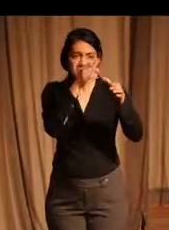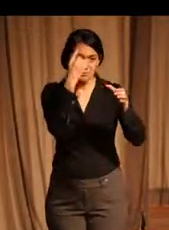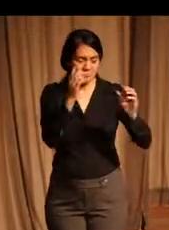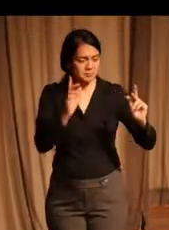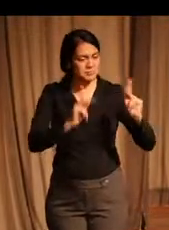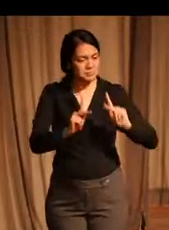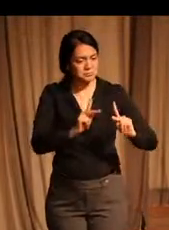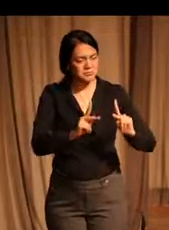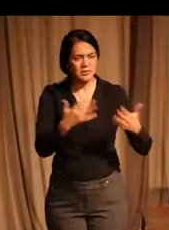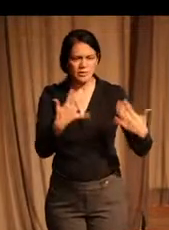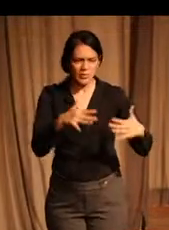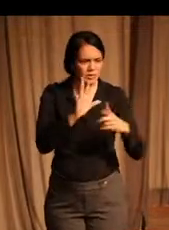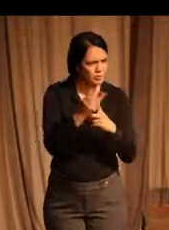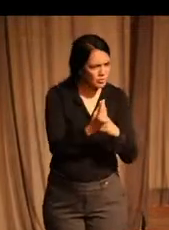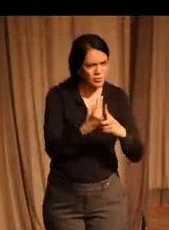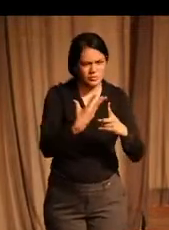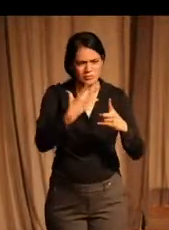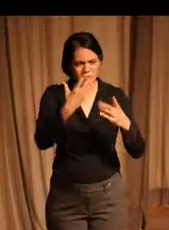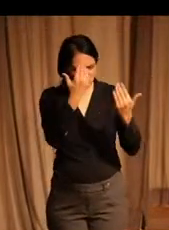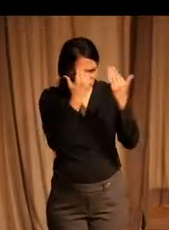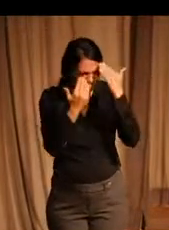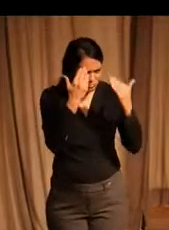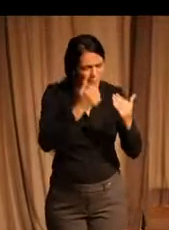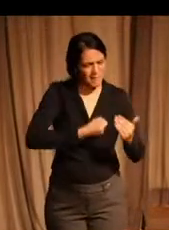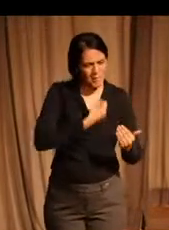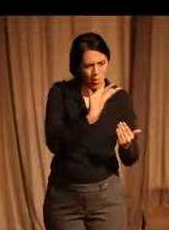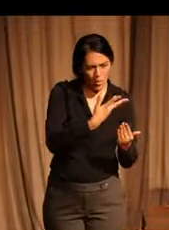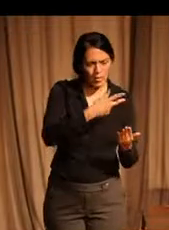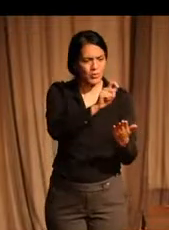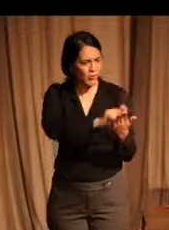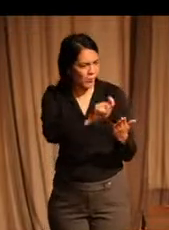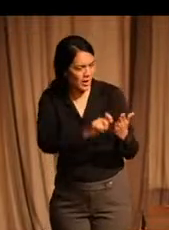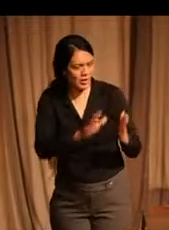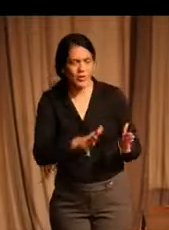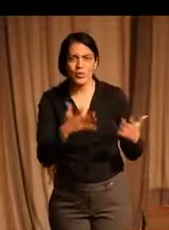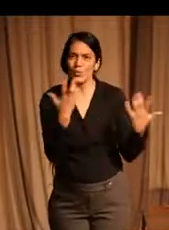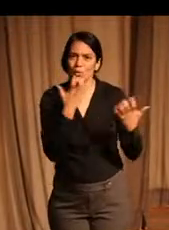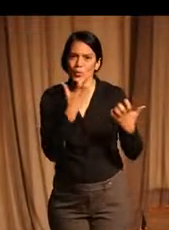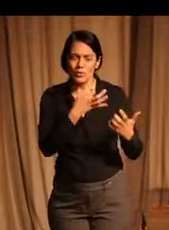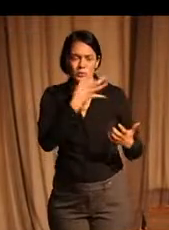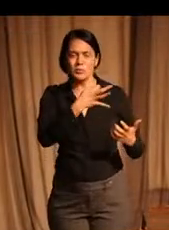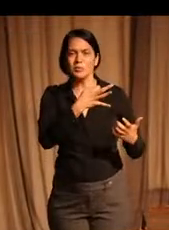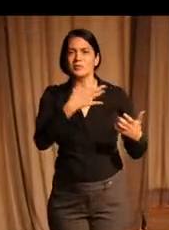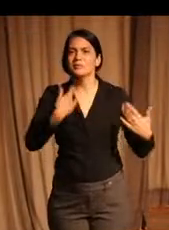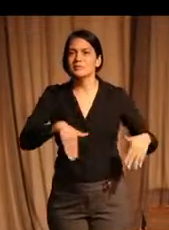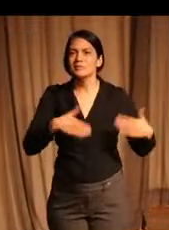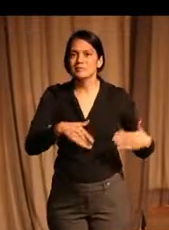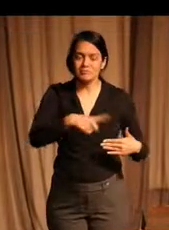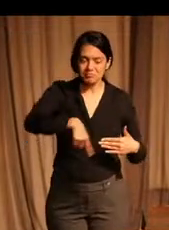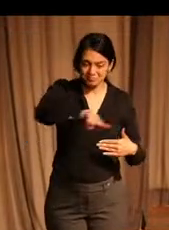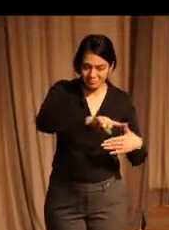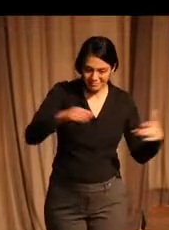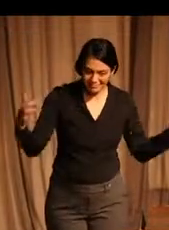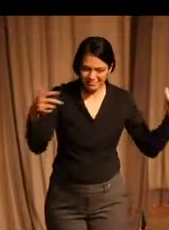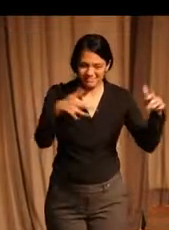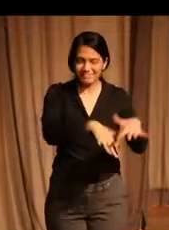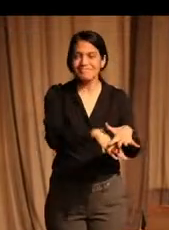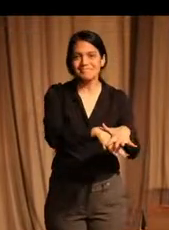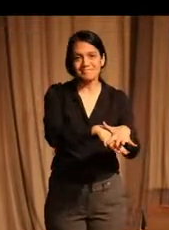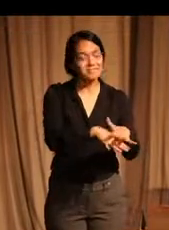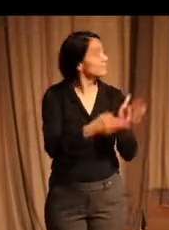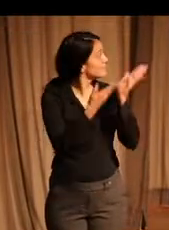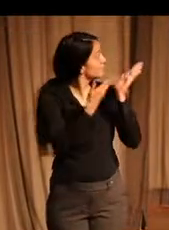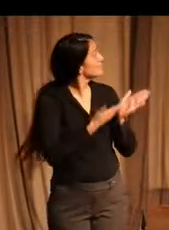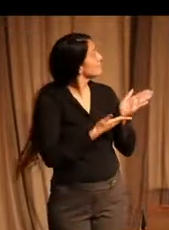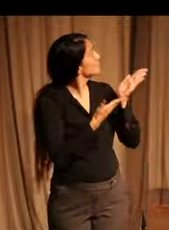the concept first espoused by the Martinican poet and thinker Aimé Césaire. Present at the Negritude Conference was Césaire himself,